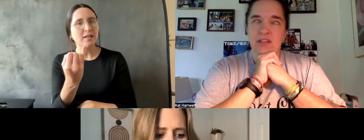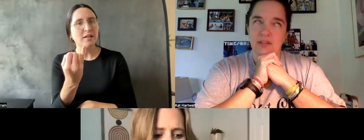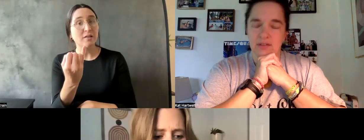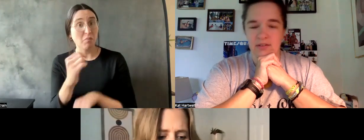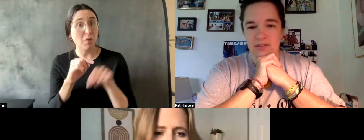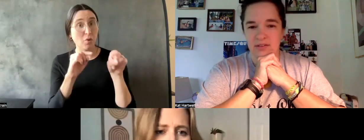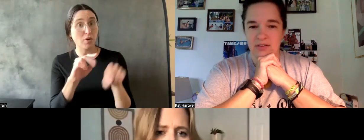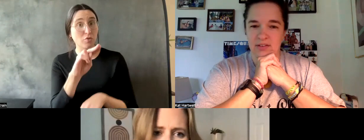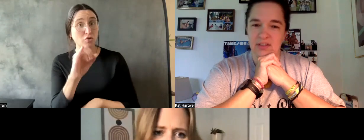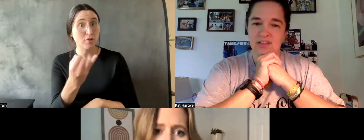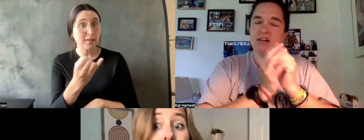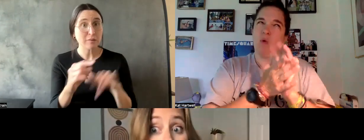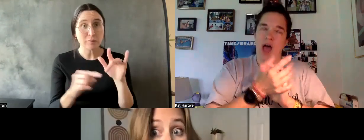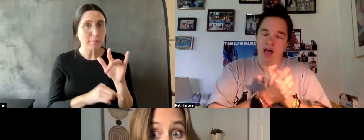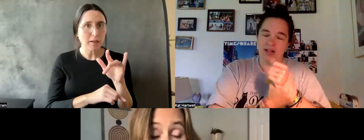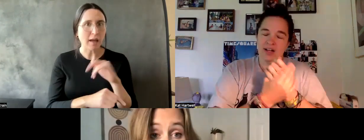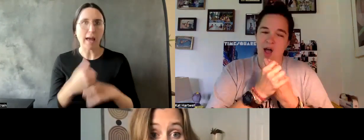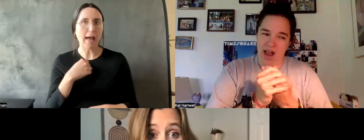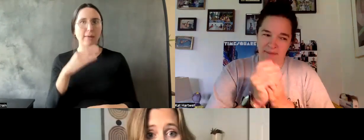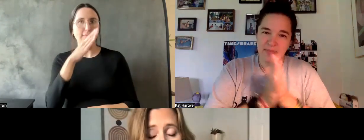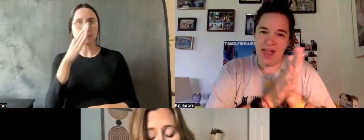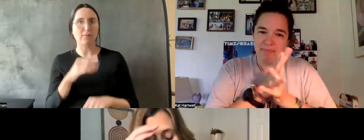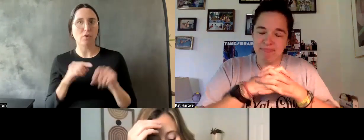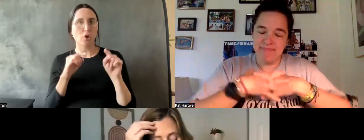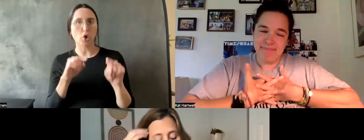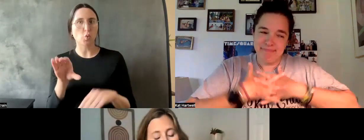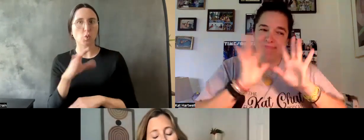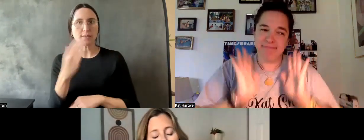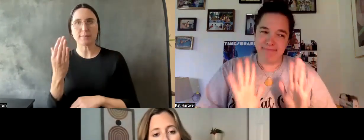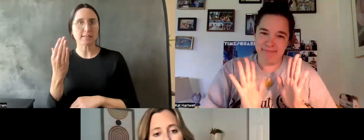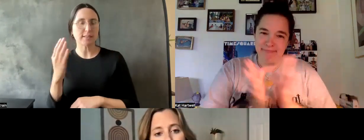that one? What are we doing? I've never been to a Christmas Con, Okay. period. So